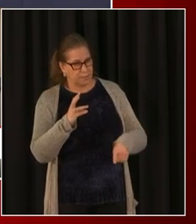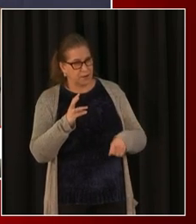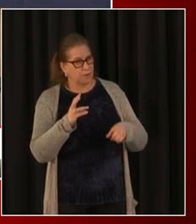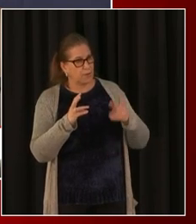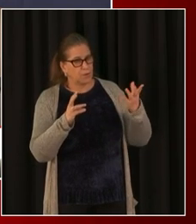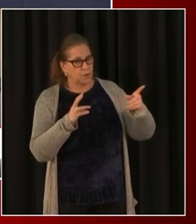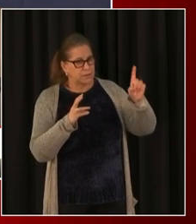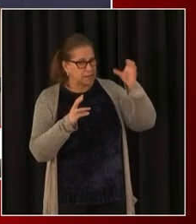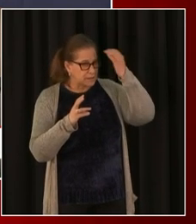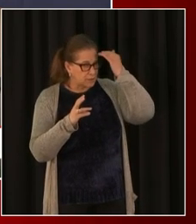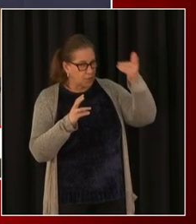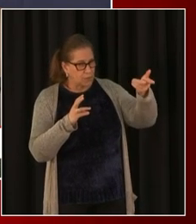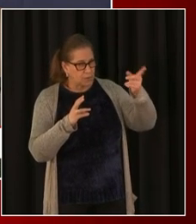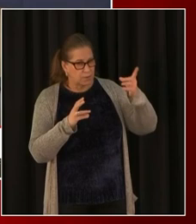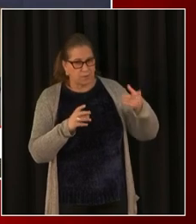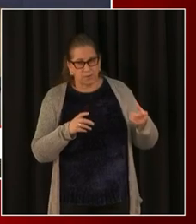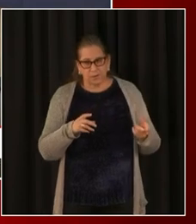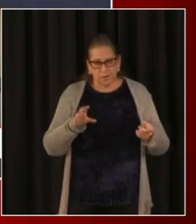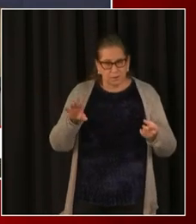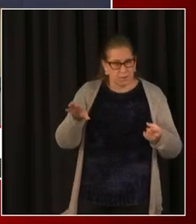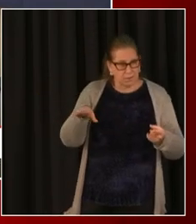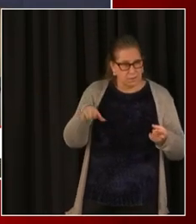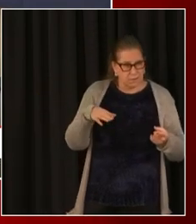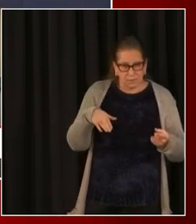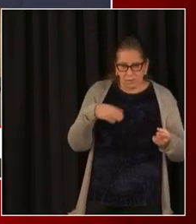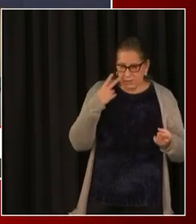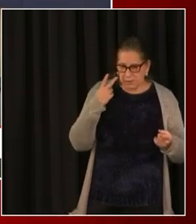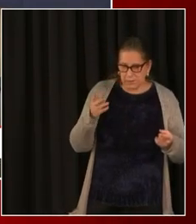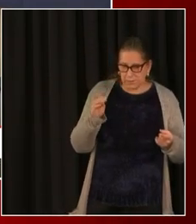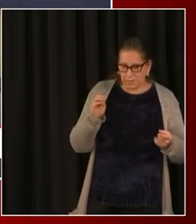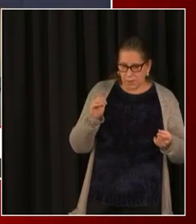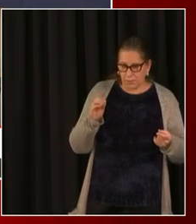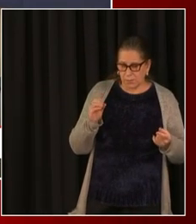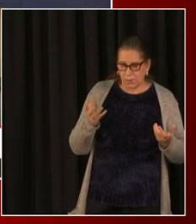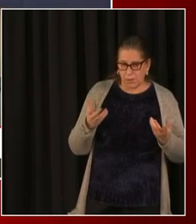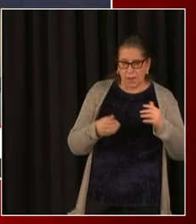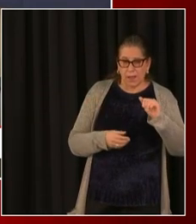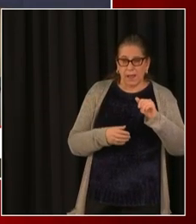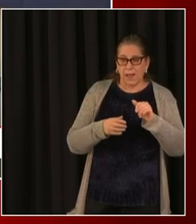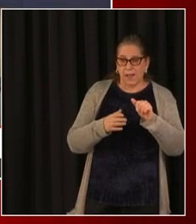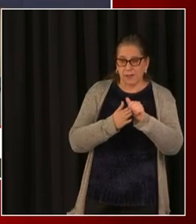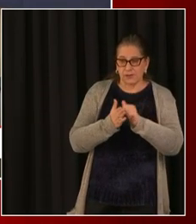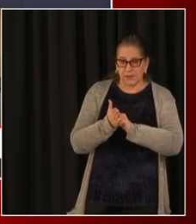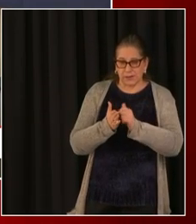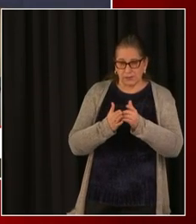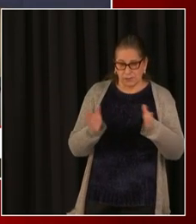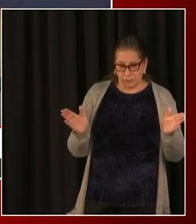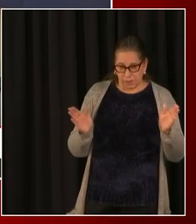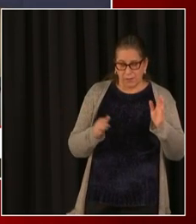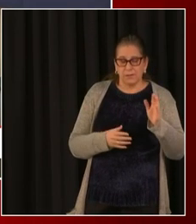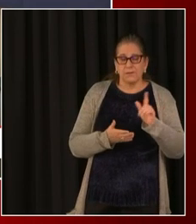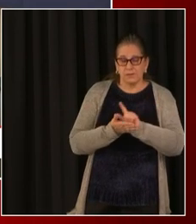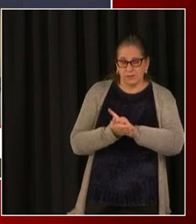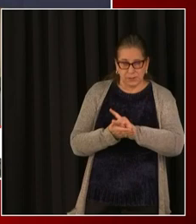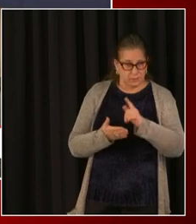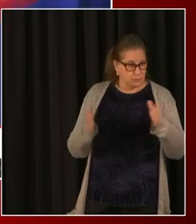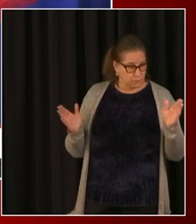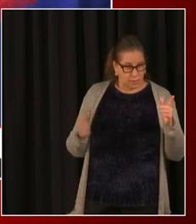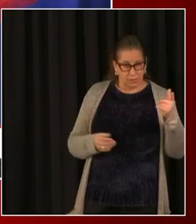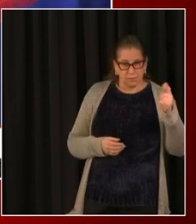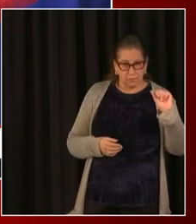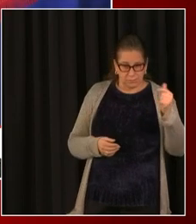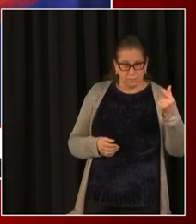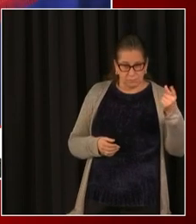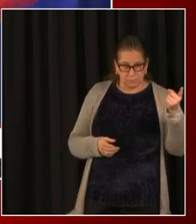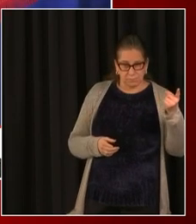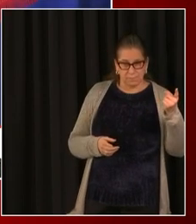seen that our Attorney General sent to council members that talked about presidential power in the district. So